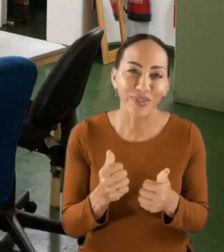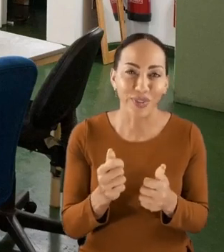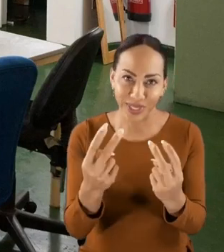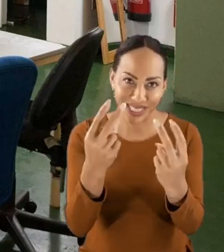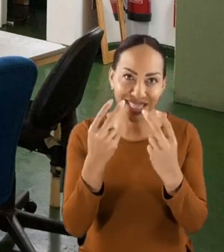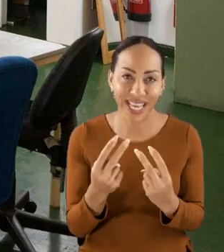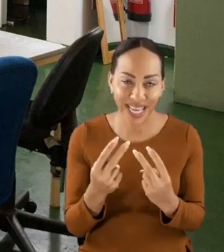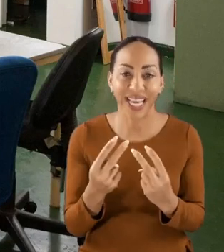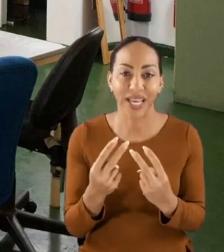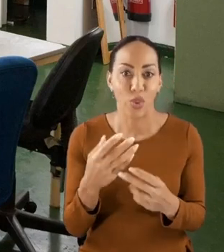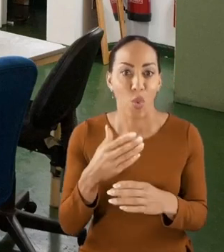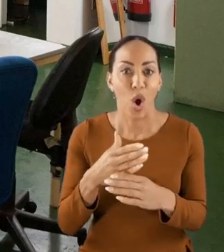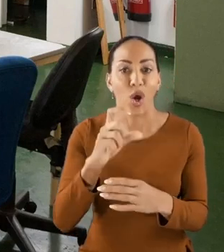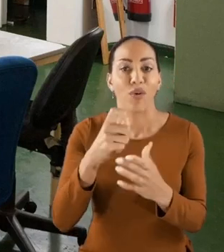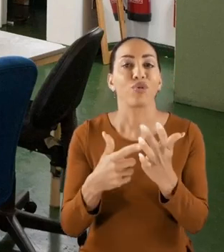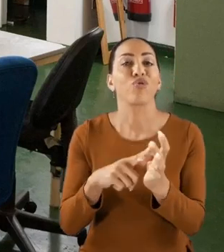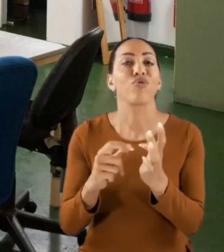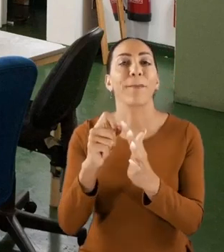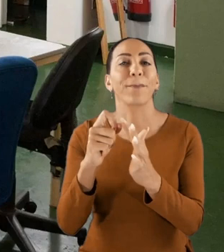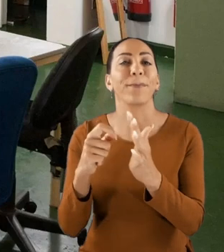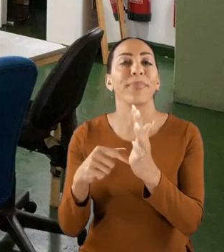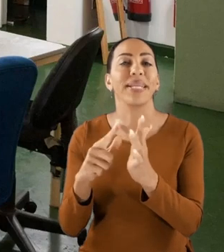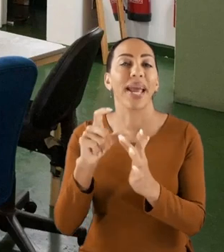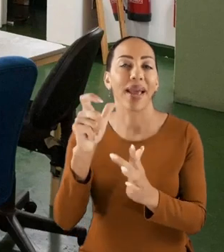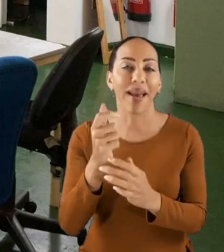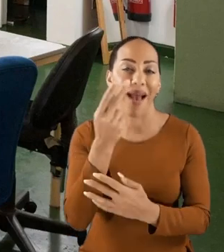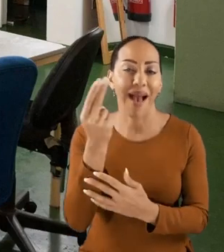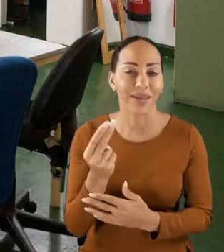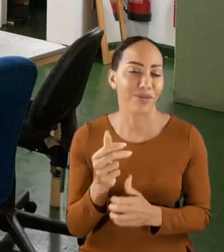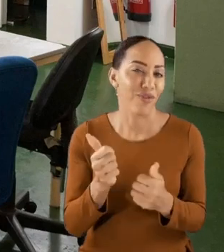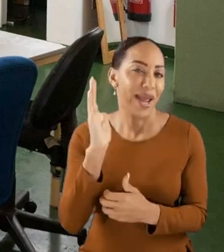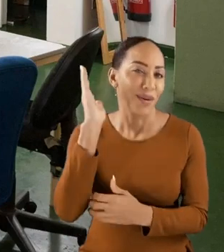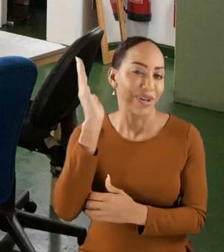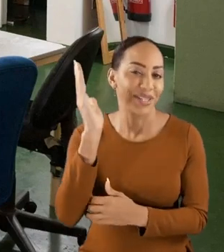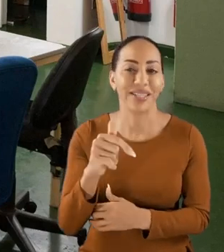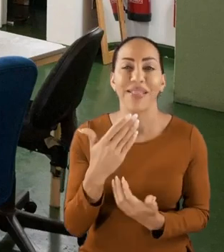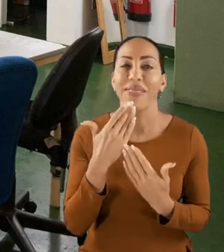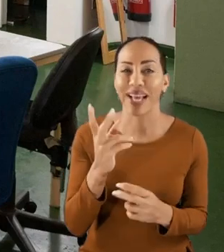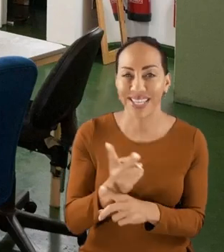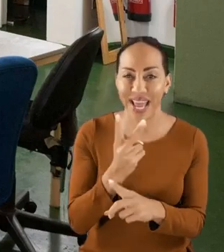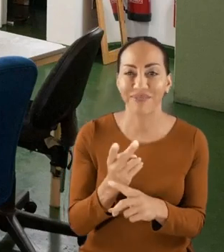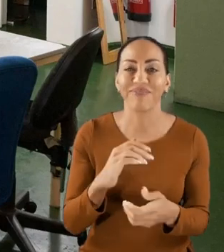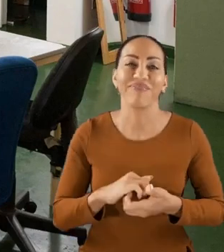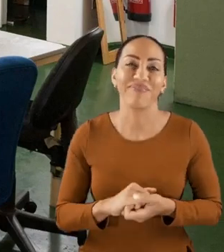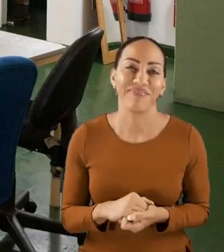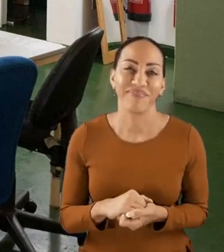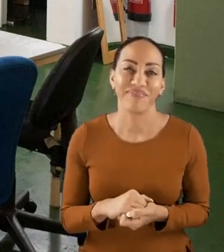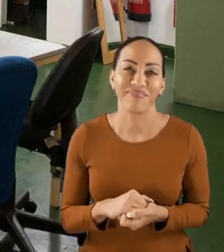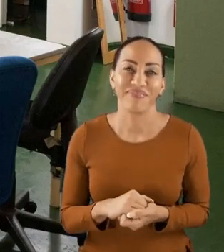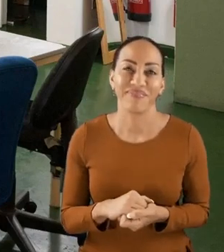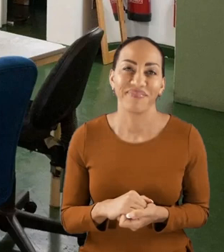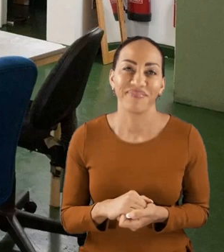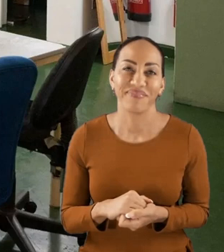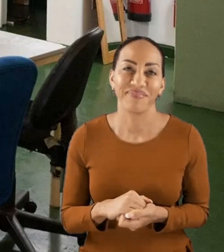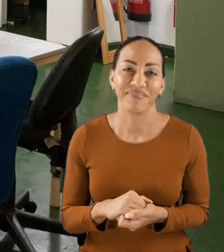for you to get to see some of the work of CRIPtic Arts and really great presentations. And thanks again. All right, I'm going to